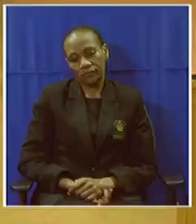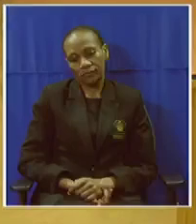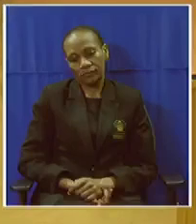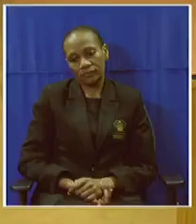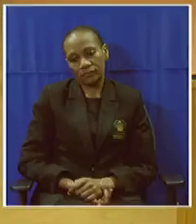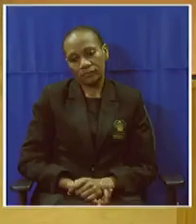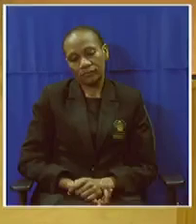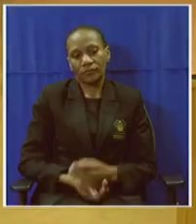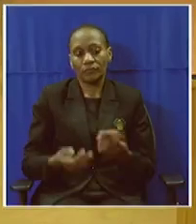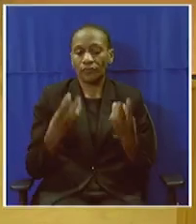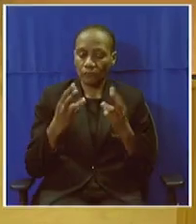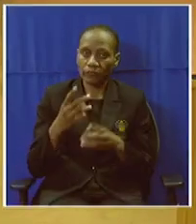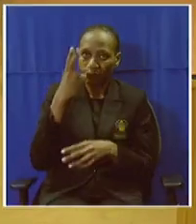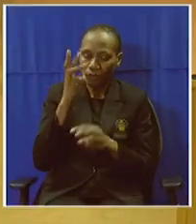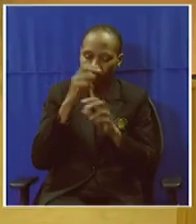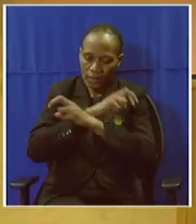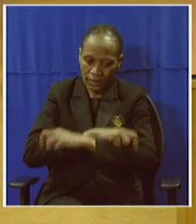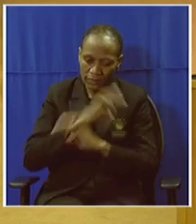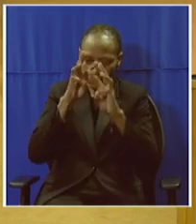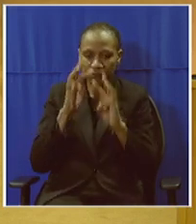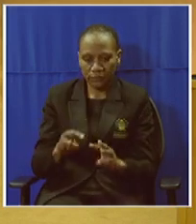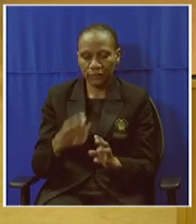So I'll rest in peace. Thank you.